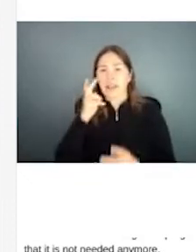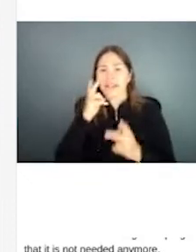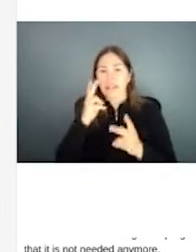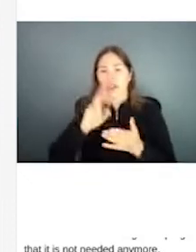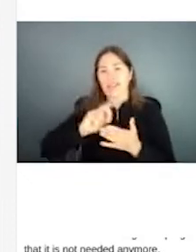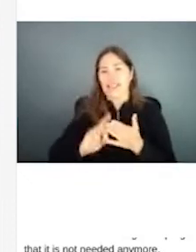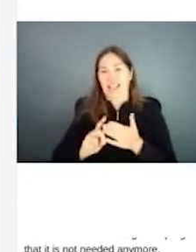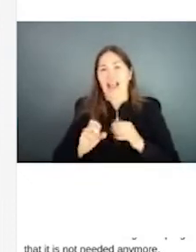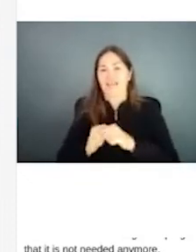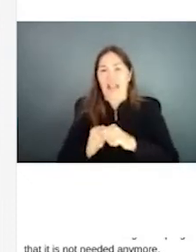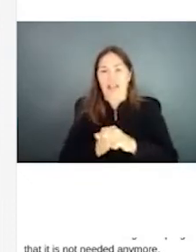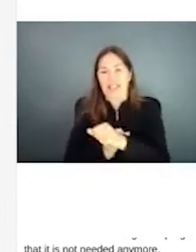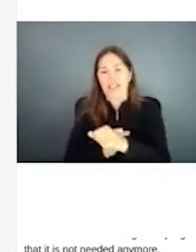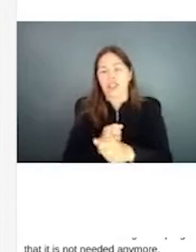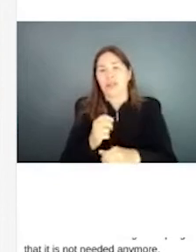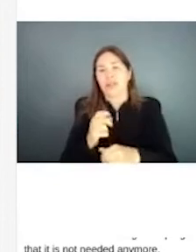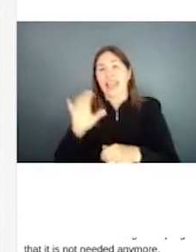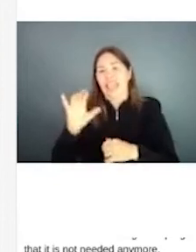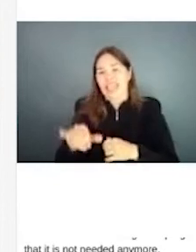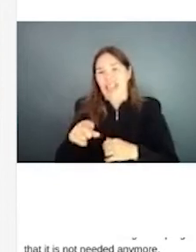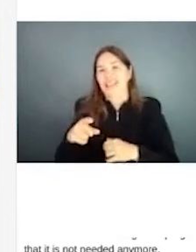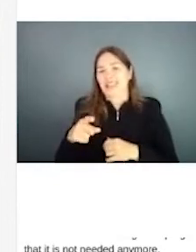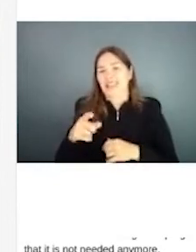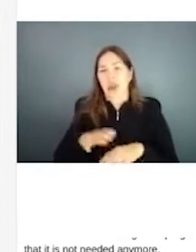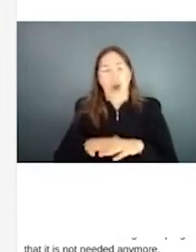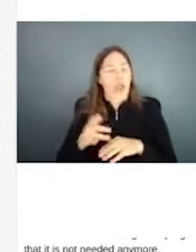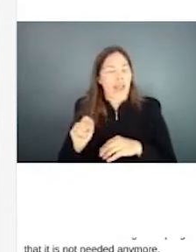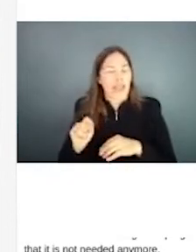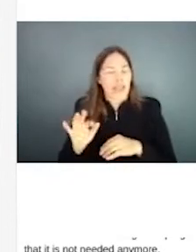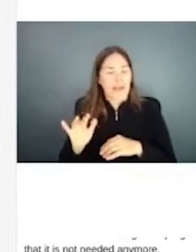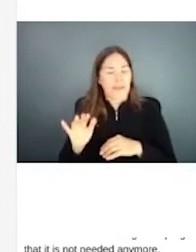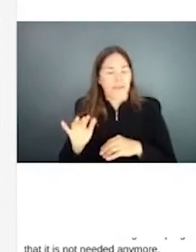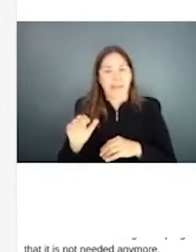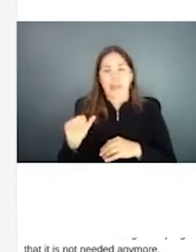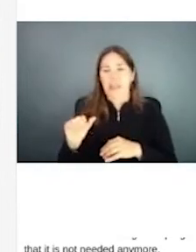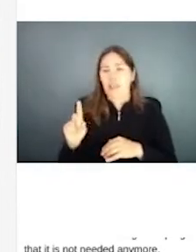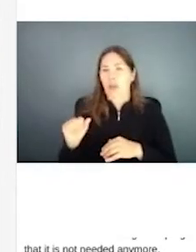Design Foundations. This is on the Adobe Ed